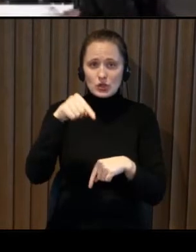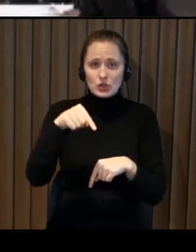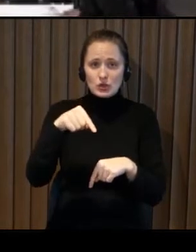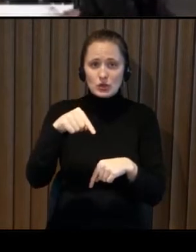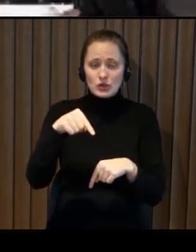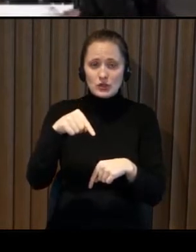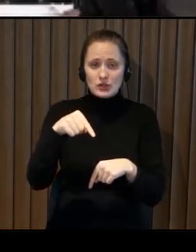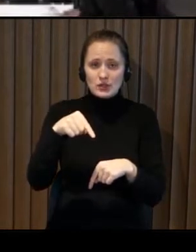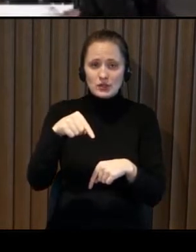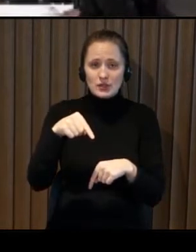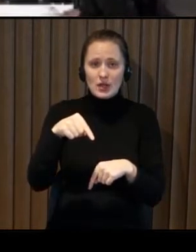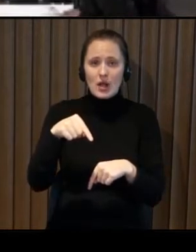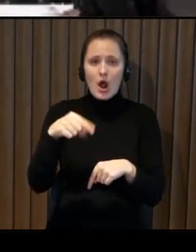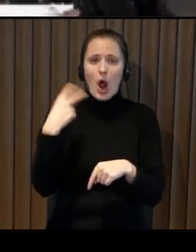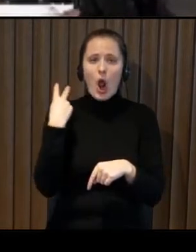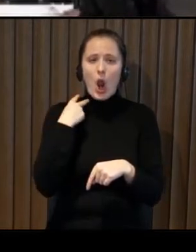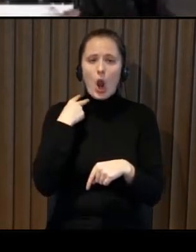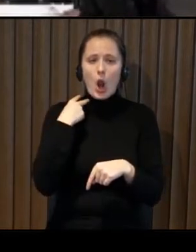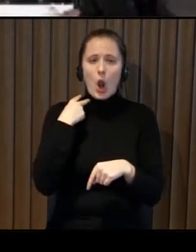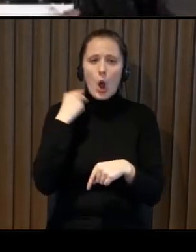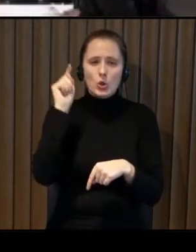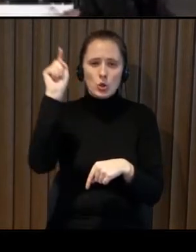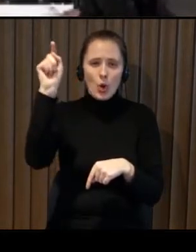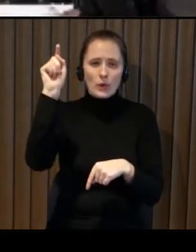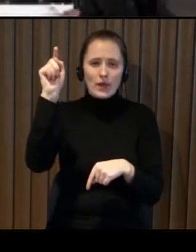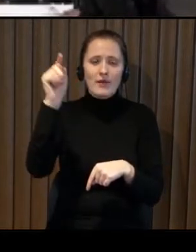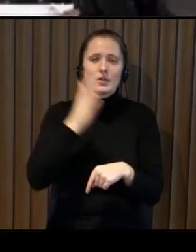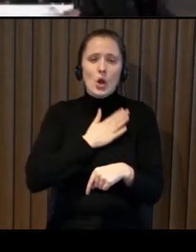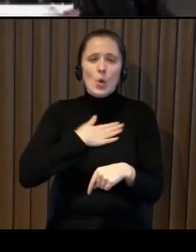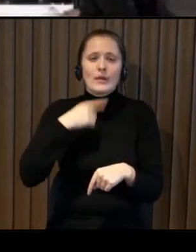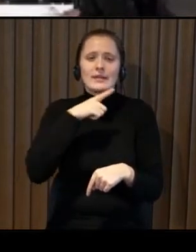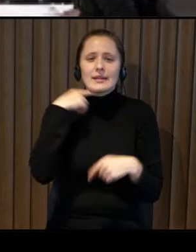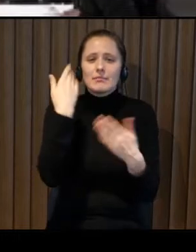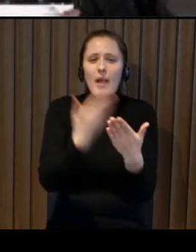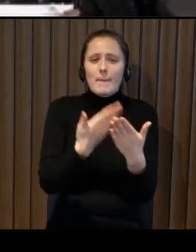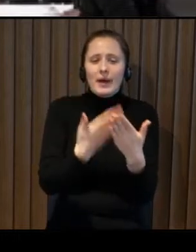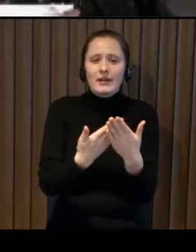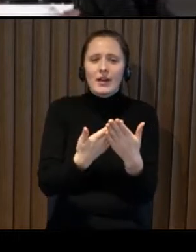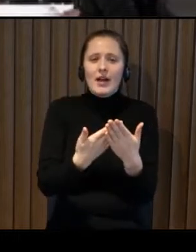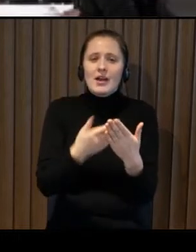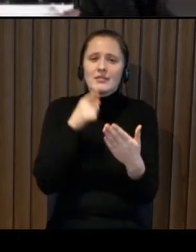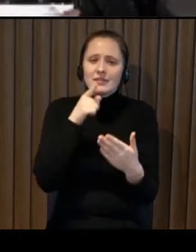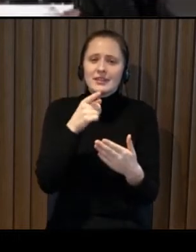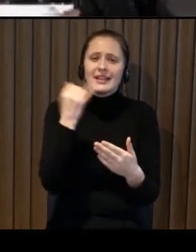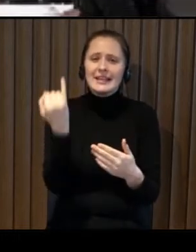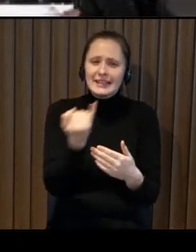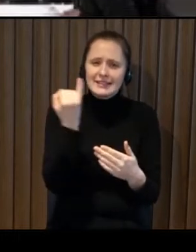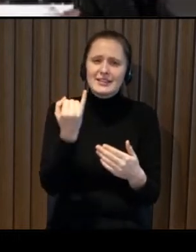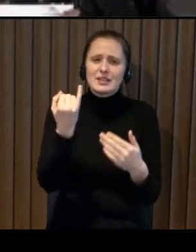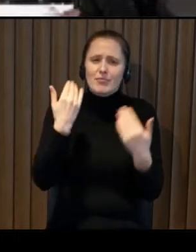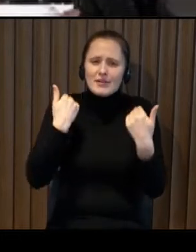And Perkins and Will office, when creating their office, they wanted to